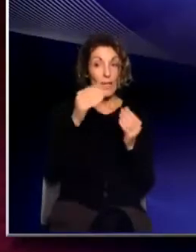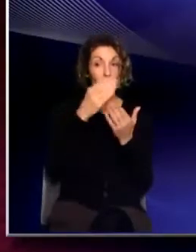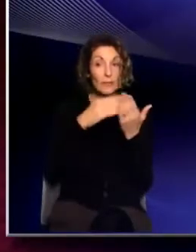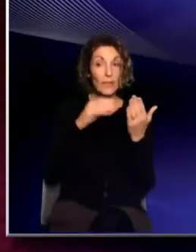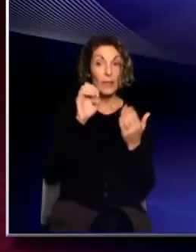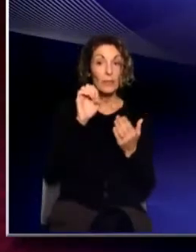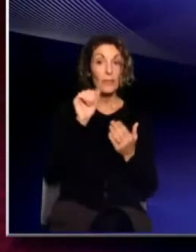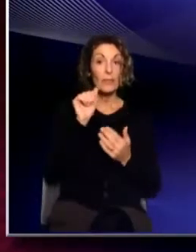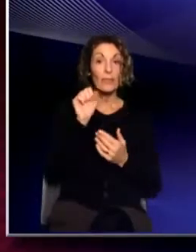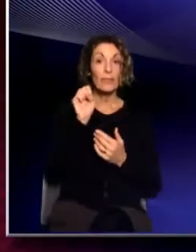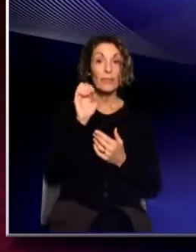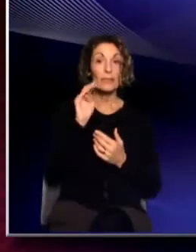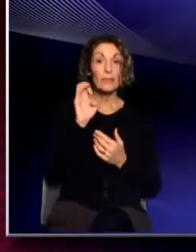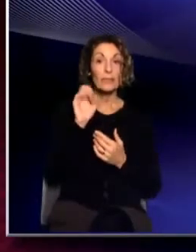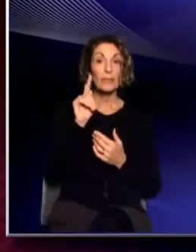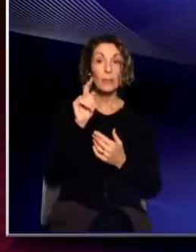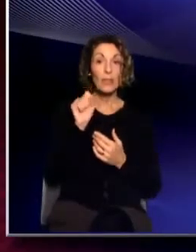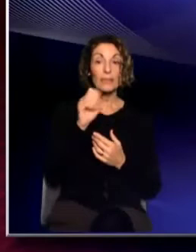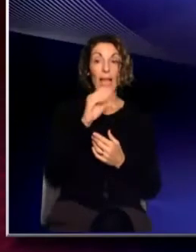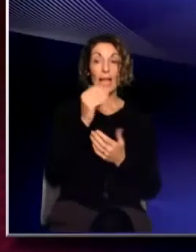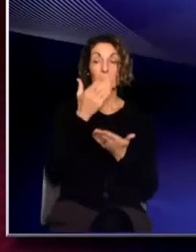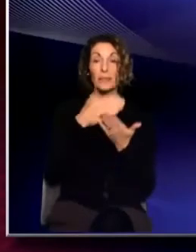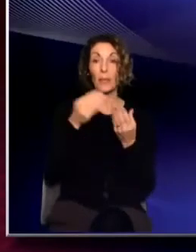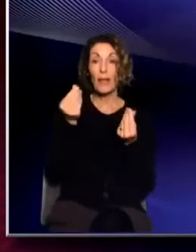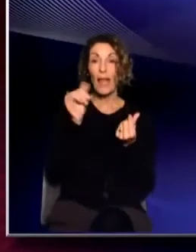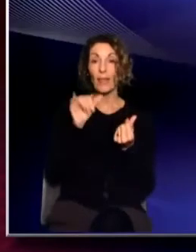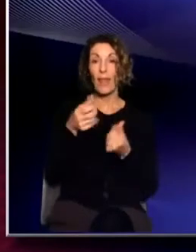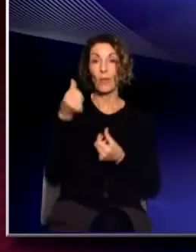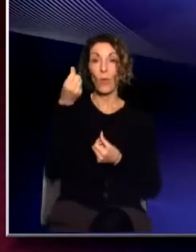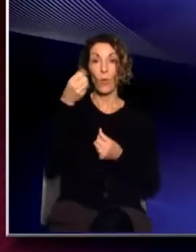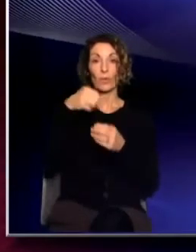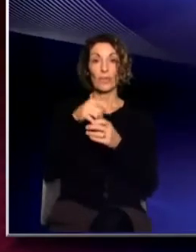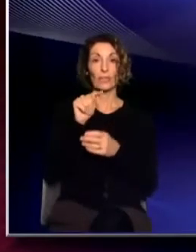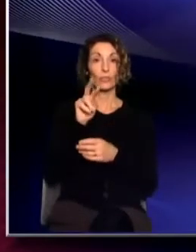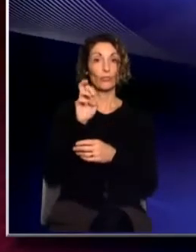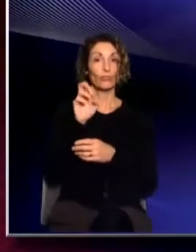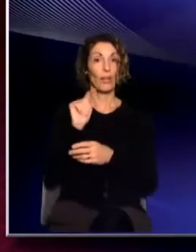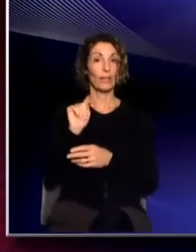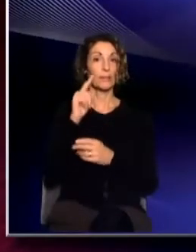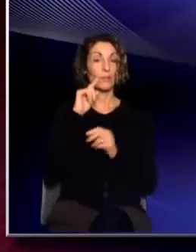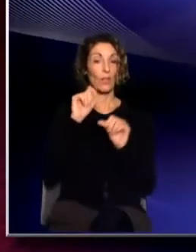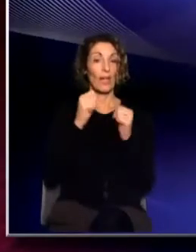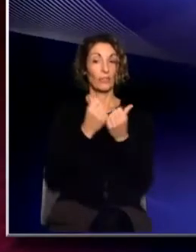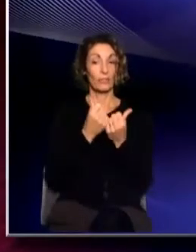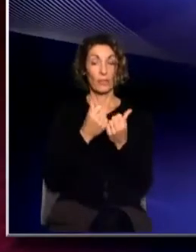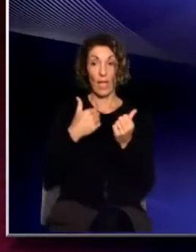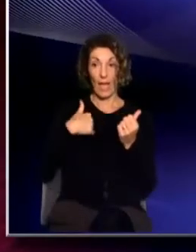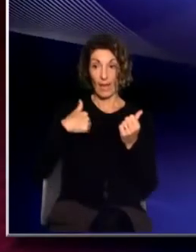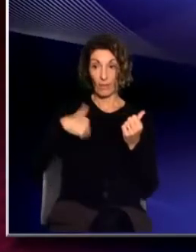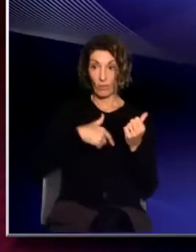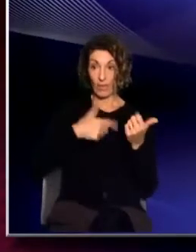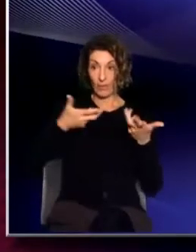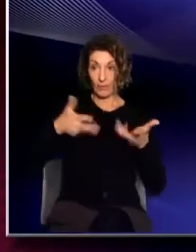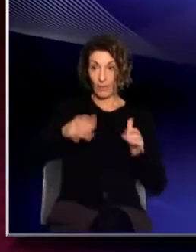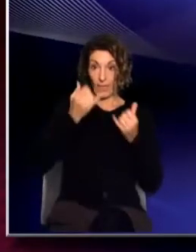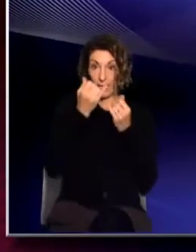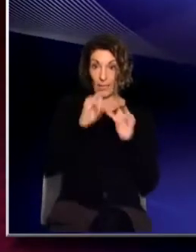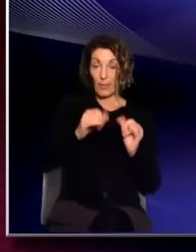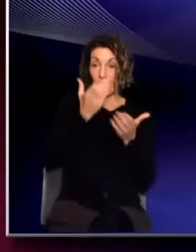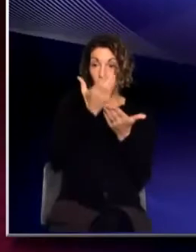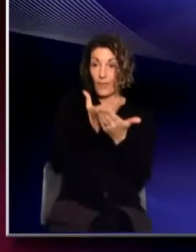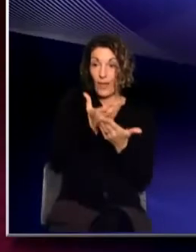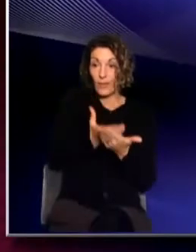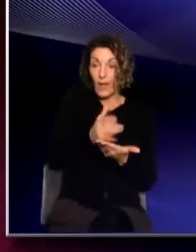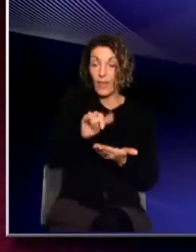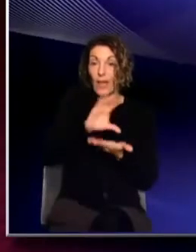some land that's held in trust for the agency. Have we independently verified that the amounts